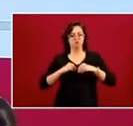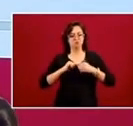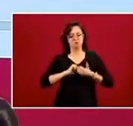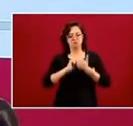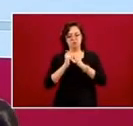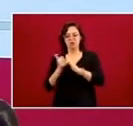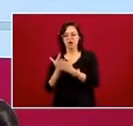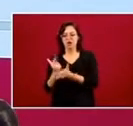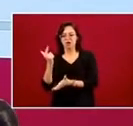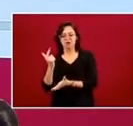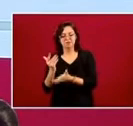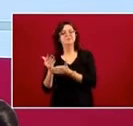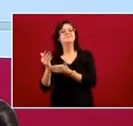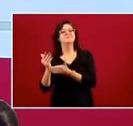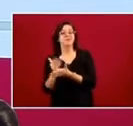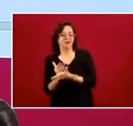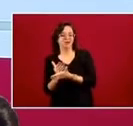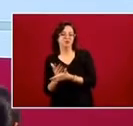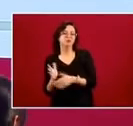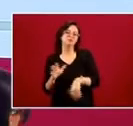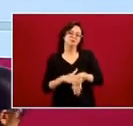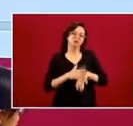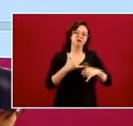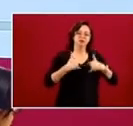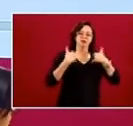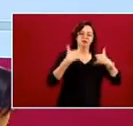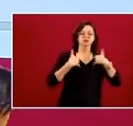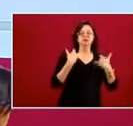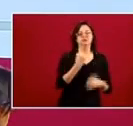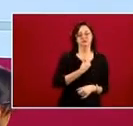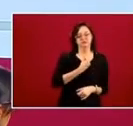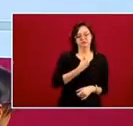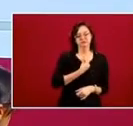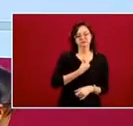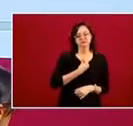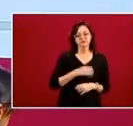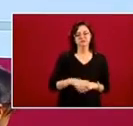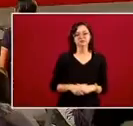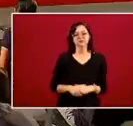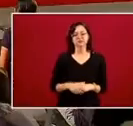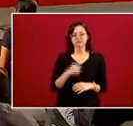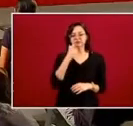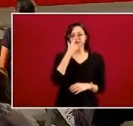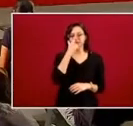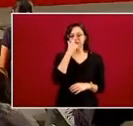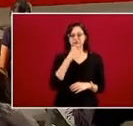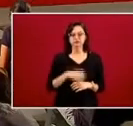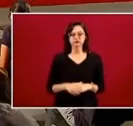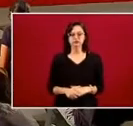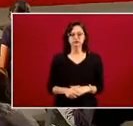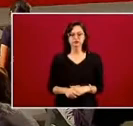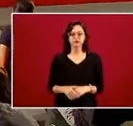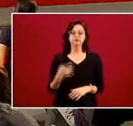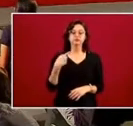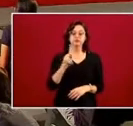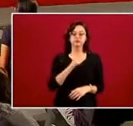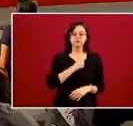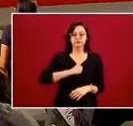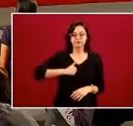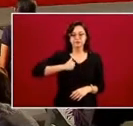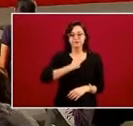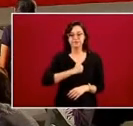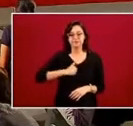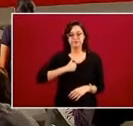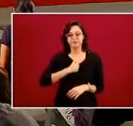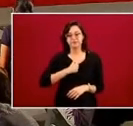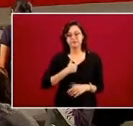does mean that it is less likely for people who get infected with COVID to present complications and severe symptoms because they are